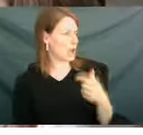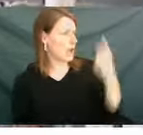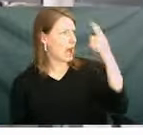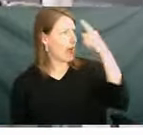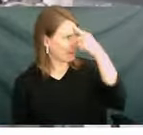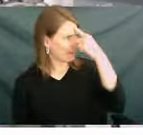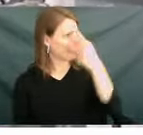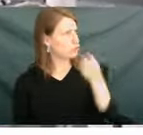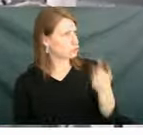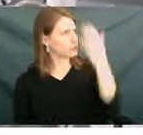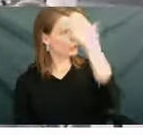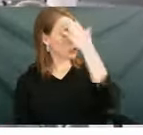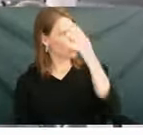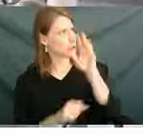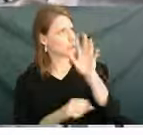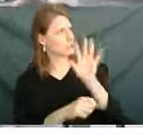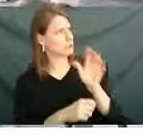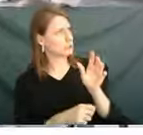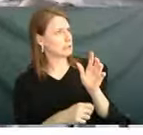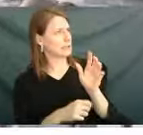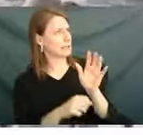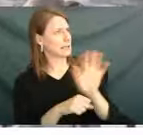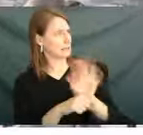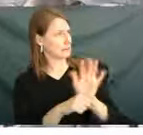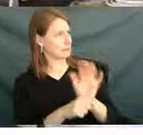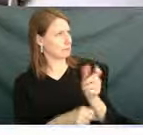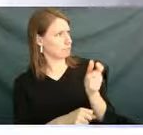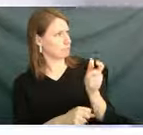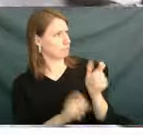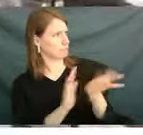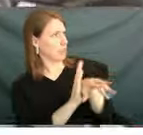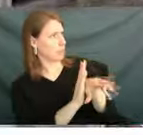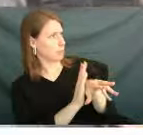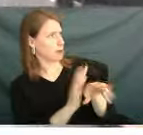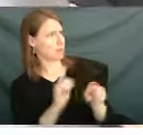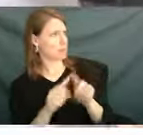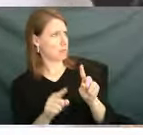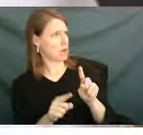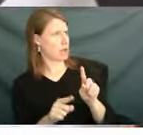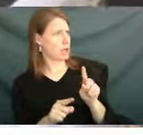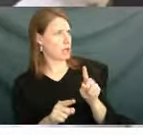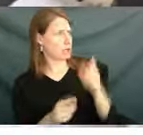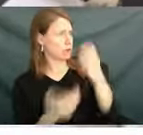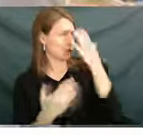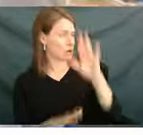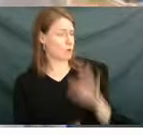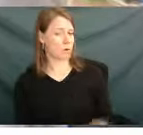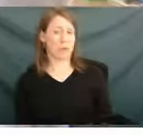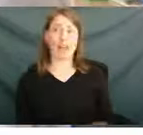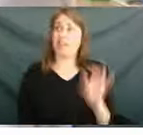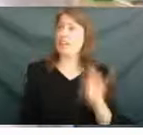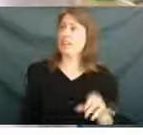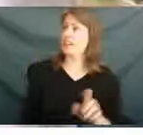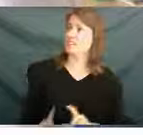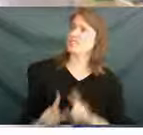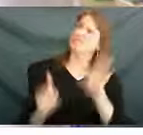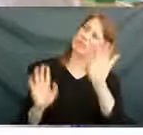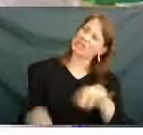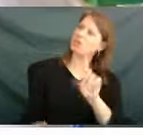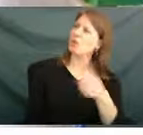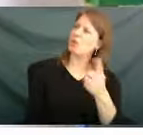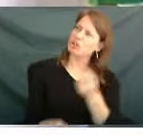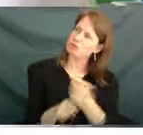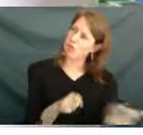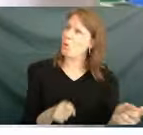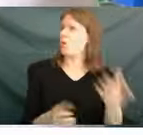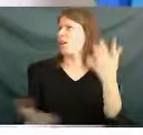now? It's ridiculous it's being labelled as cyberbullying. It was a simple joke. I'd like to call in a witness. Would you like to tell us how you came across the video? Well, I